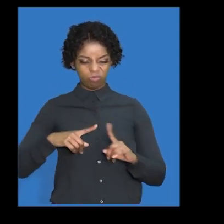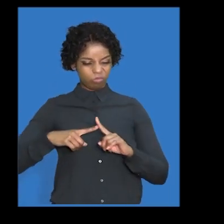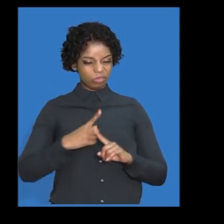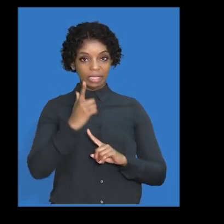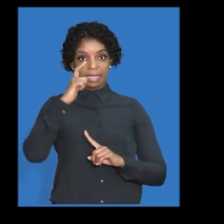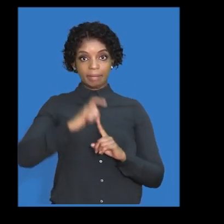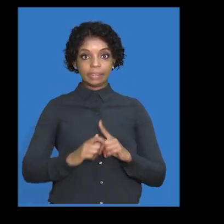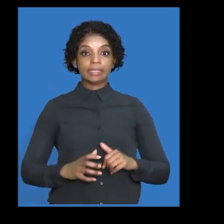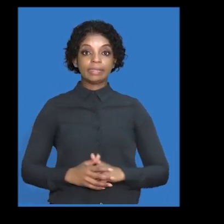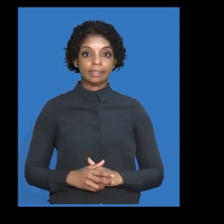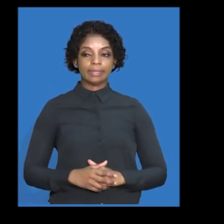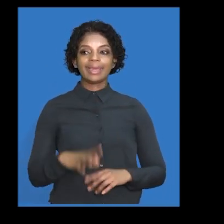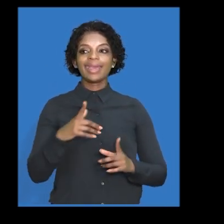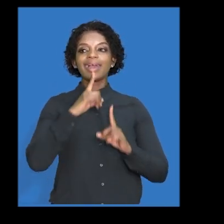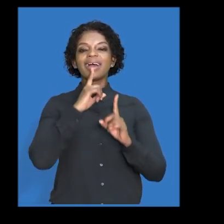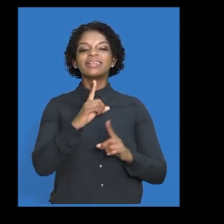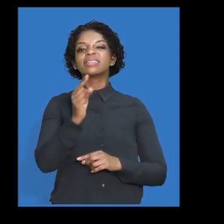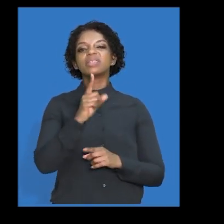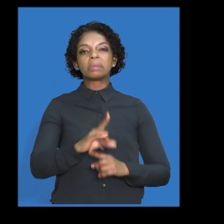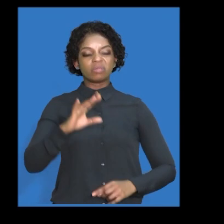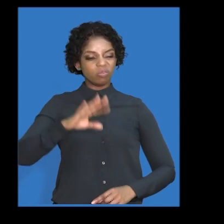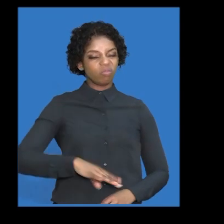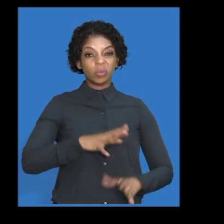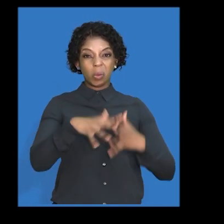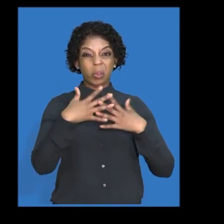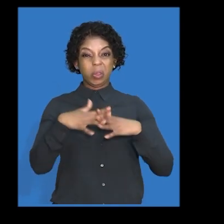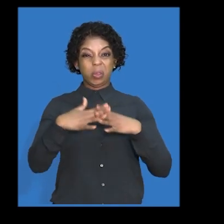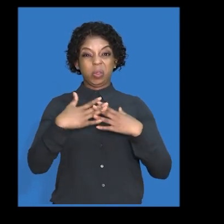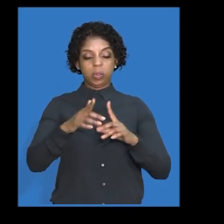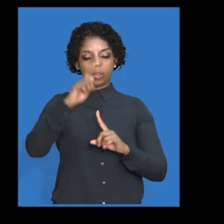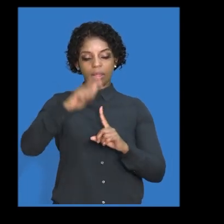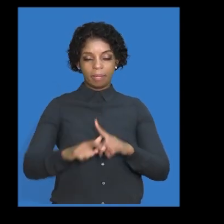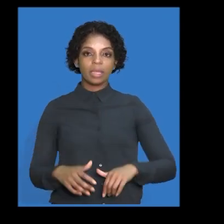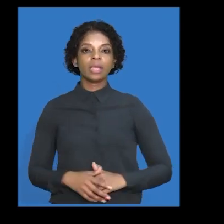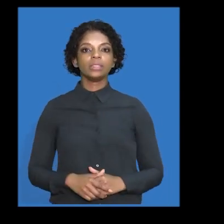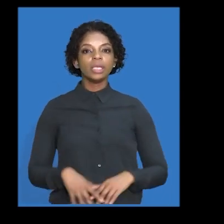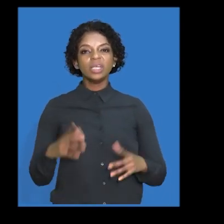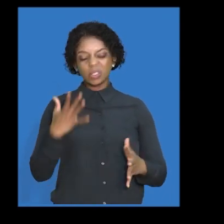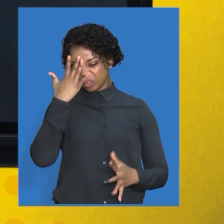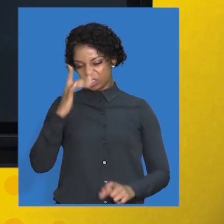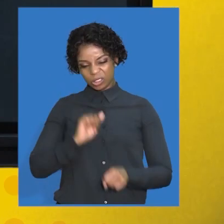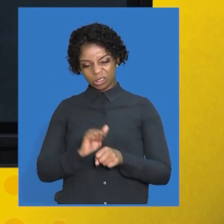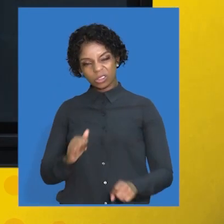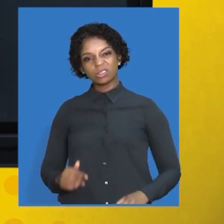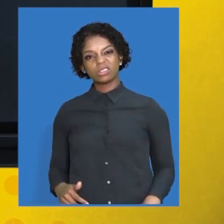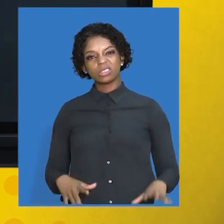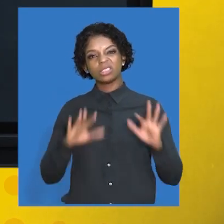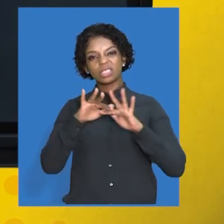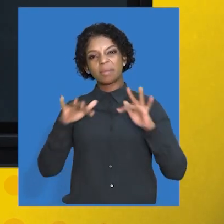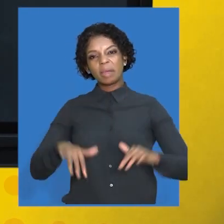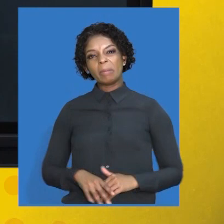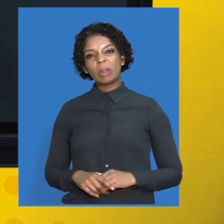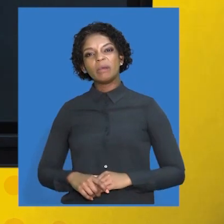is D, an aggressive personality, right? So when we're dealing with difficult people, when